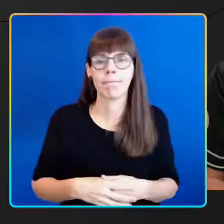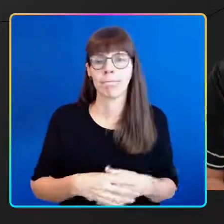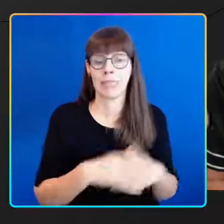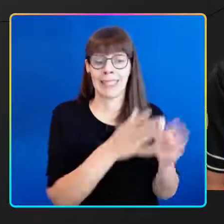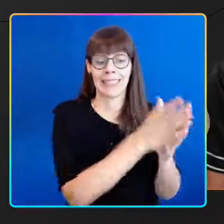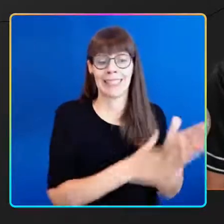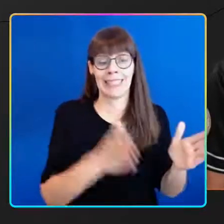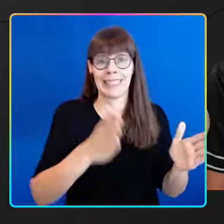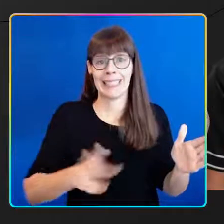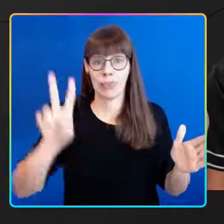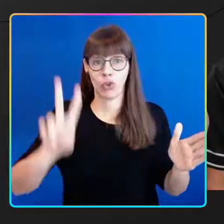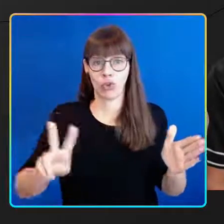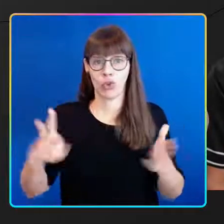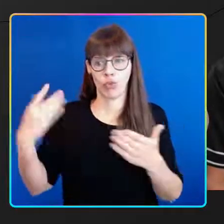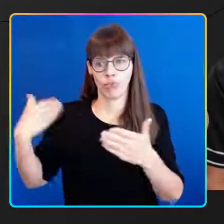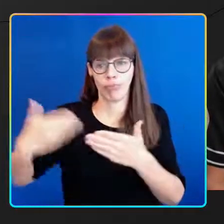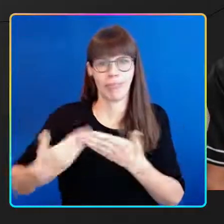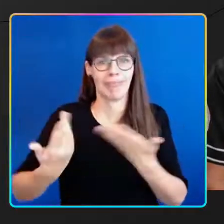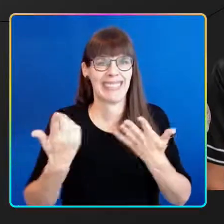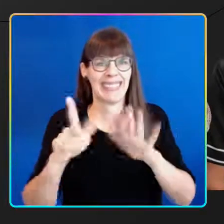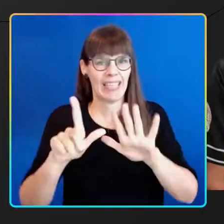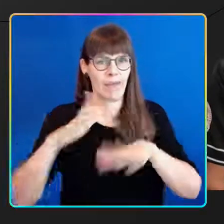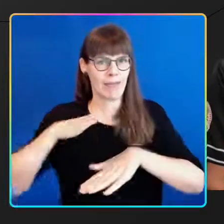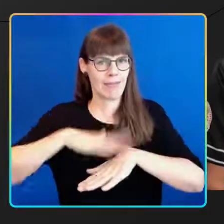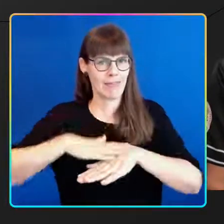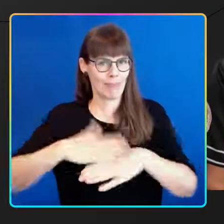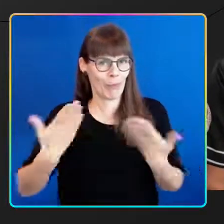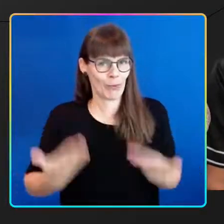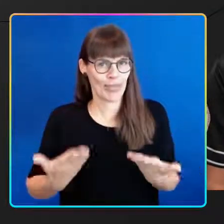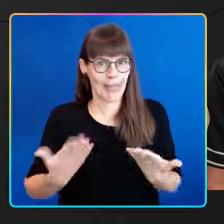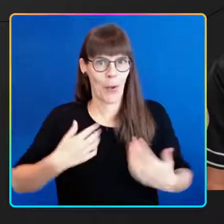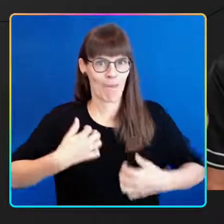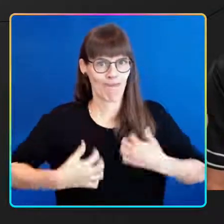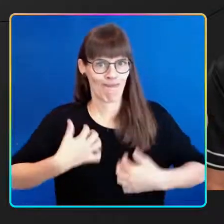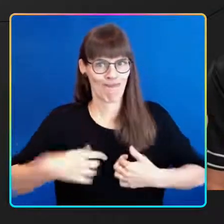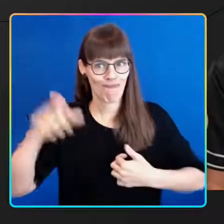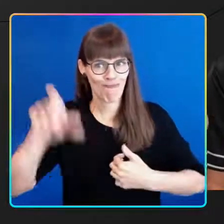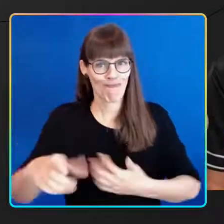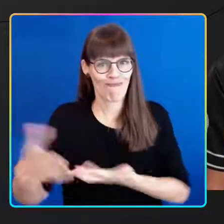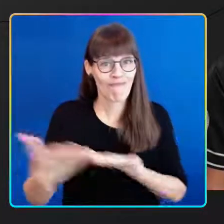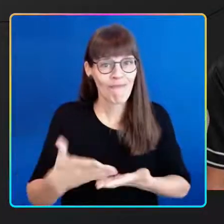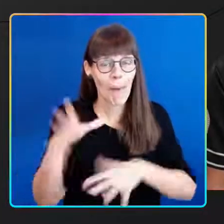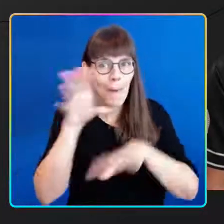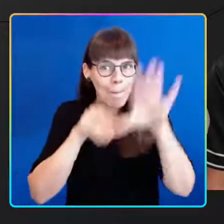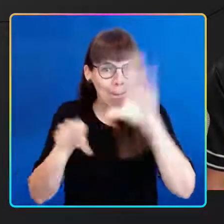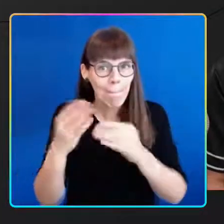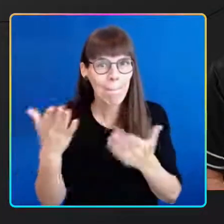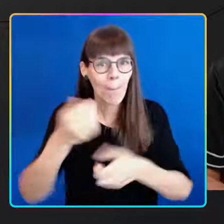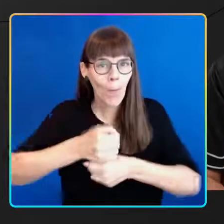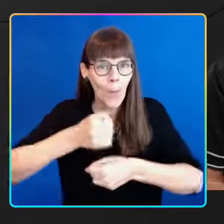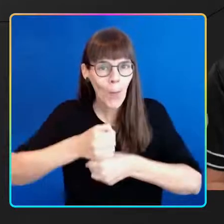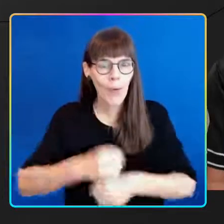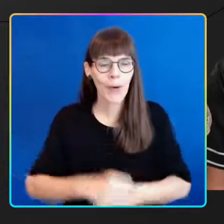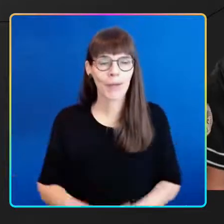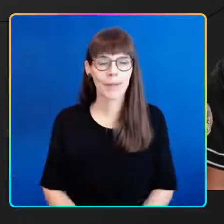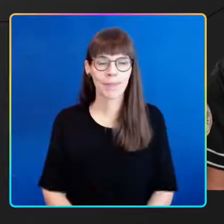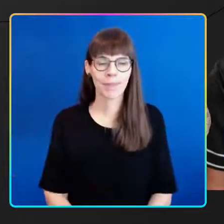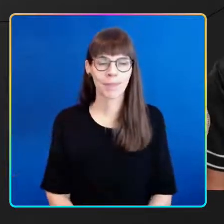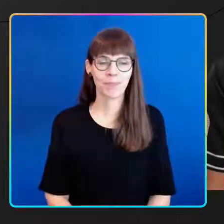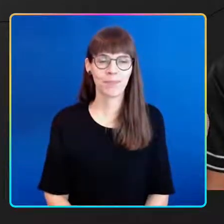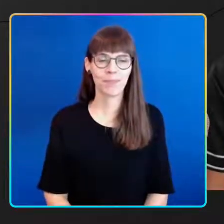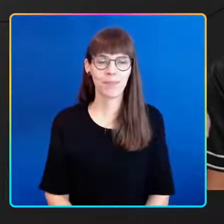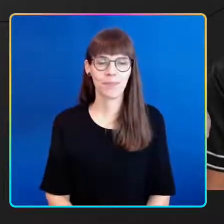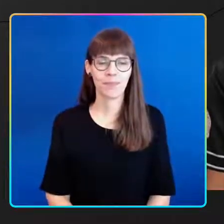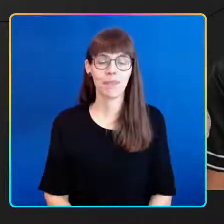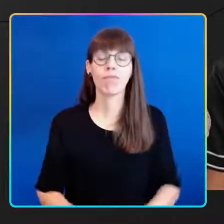2, and we couldn't be more excited to start talking to our guests and learn more about what they do. And as always, all the links and all